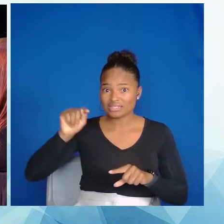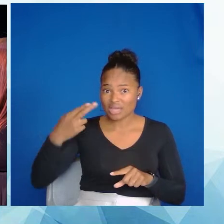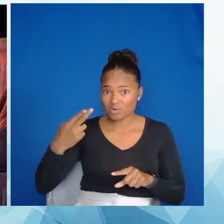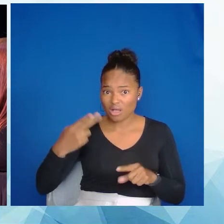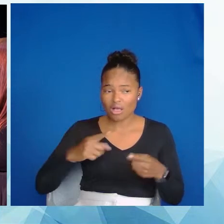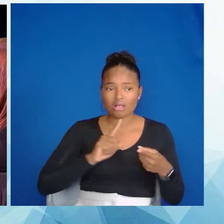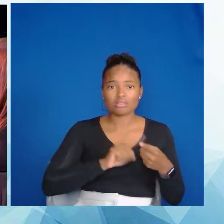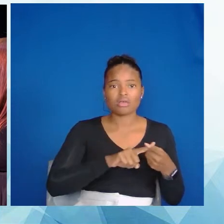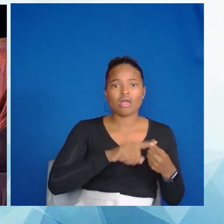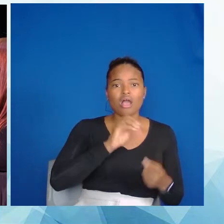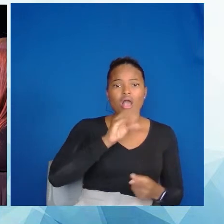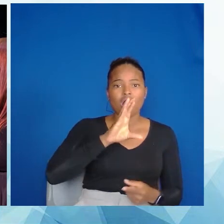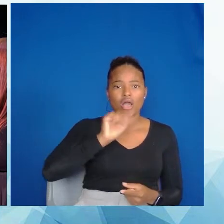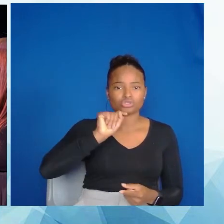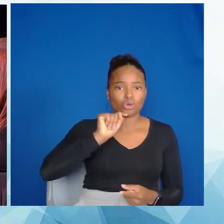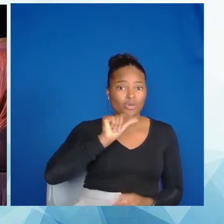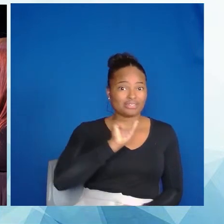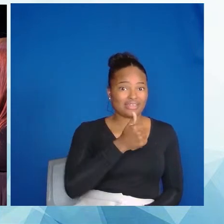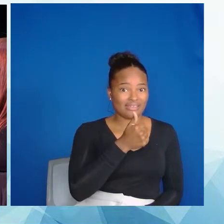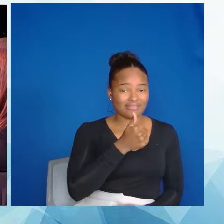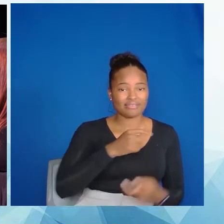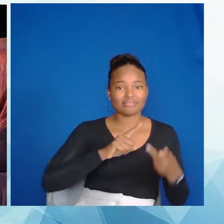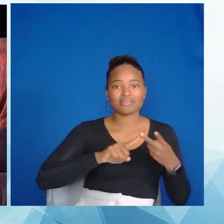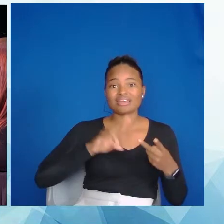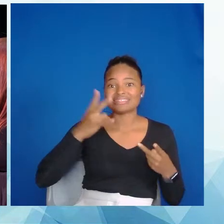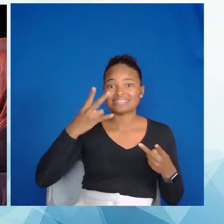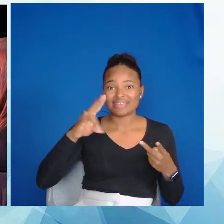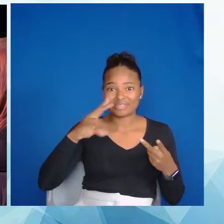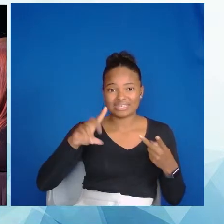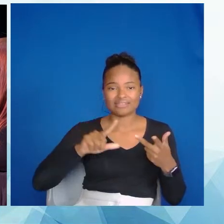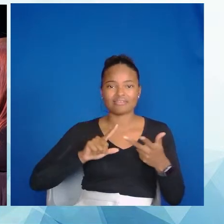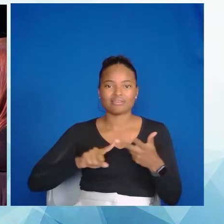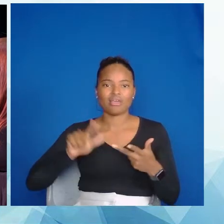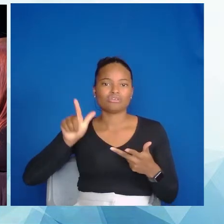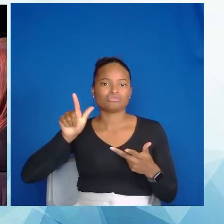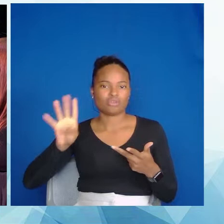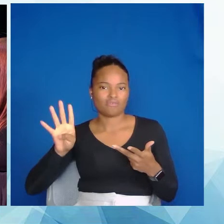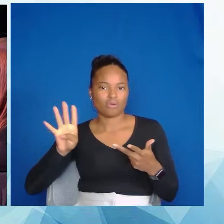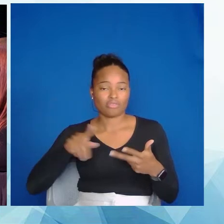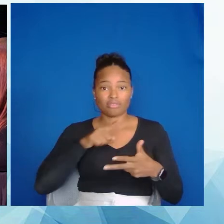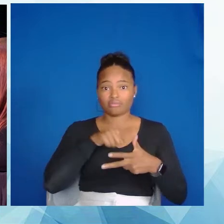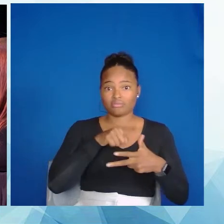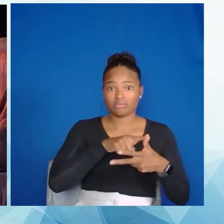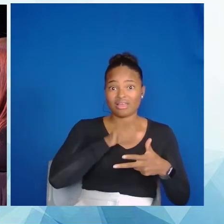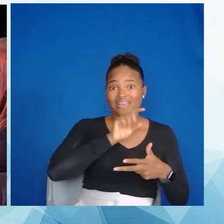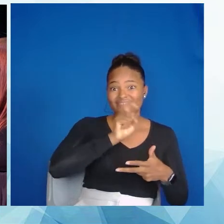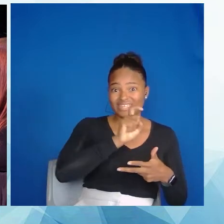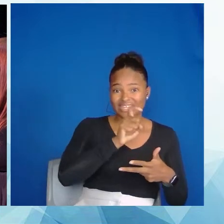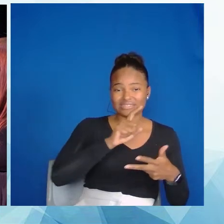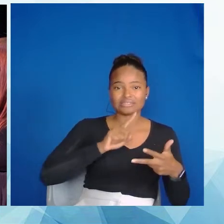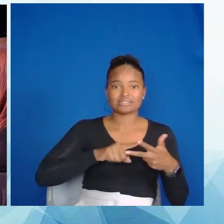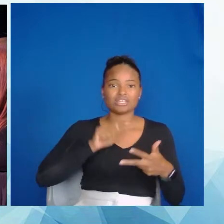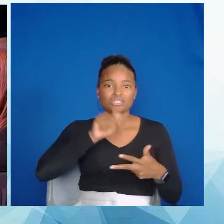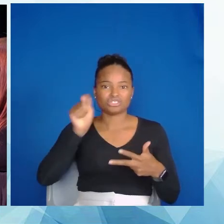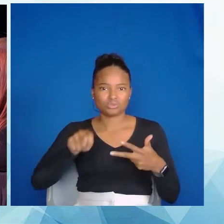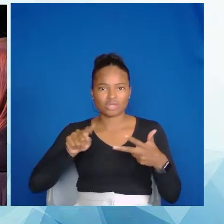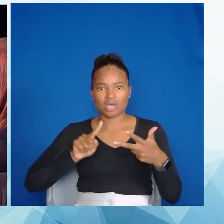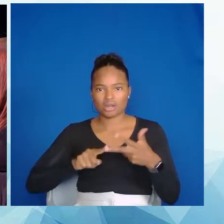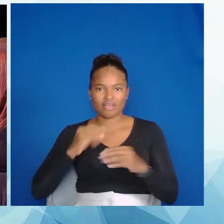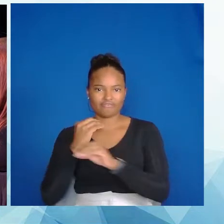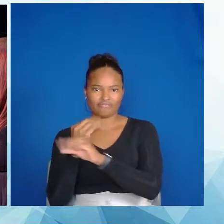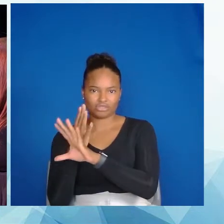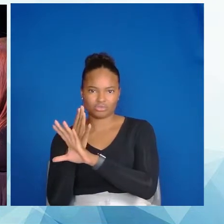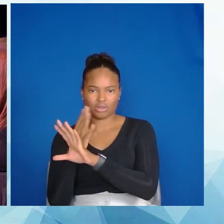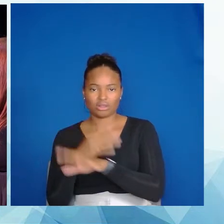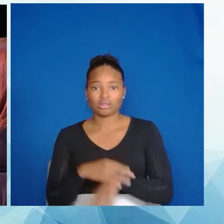17th, and 24th. The first in Phoenix, Tucson, and virtual. We had a total of